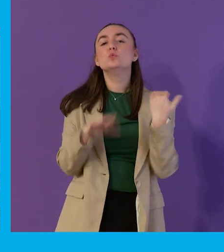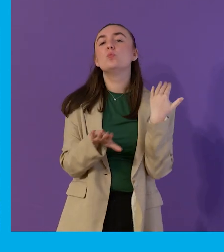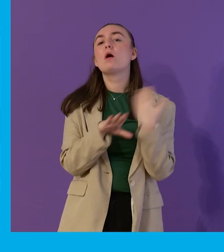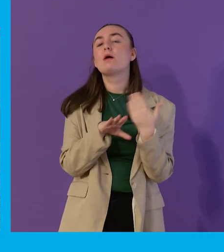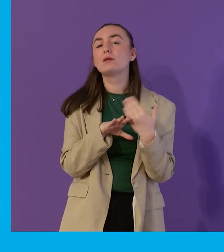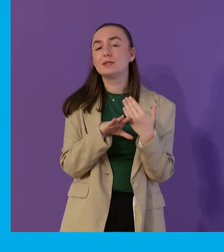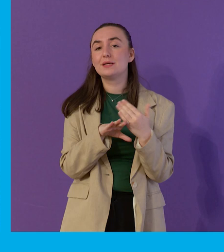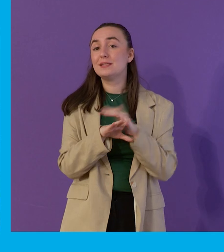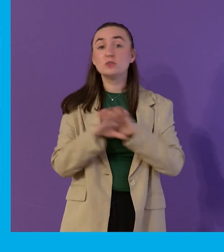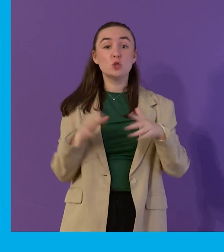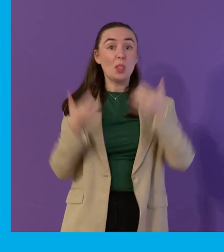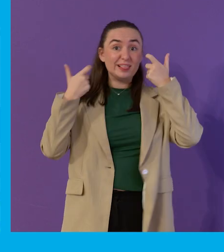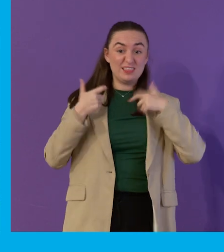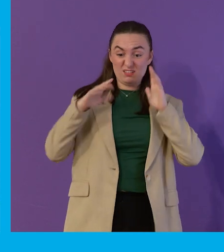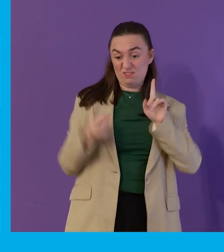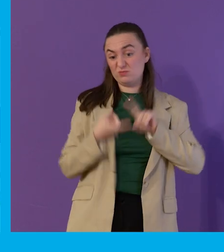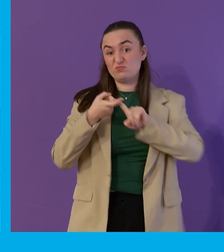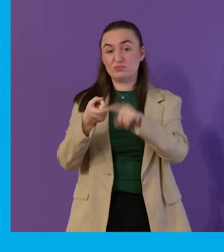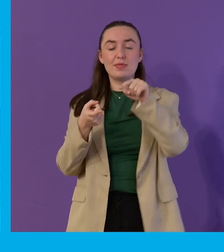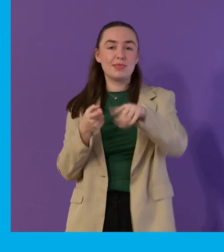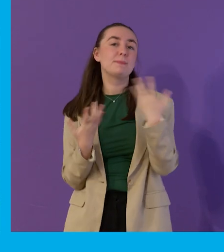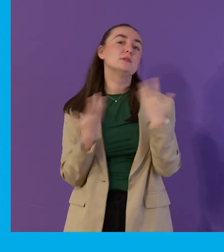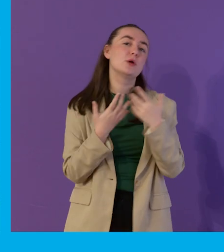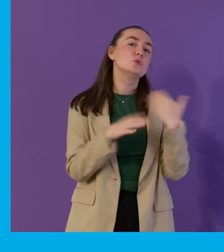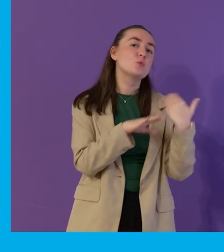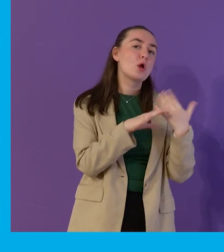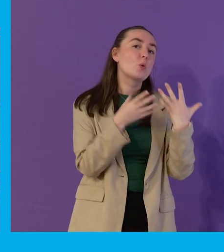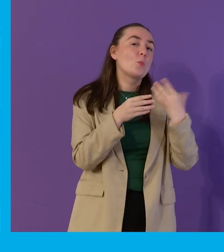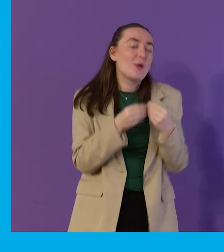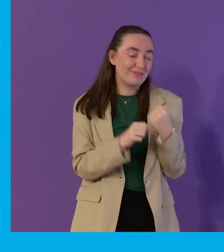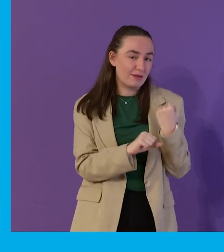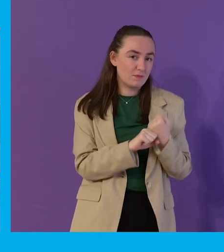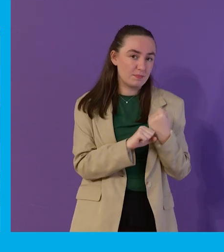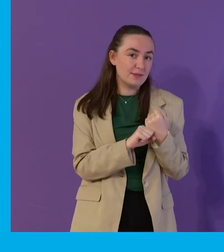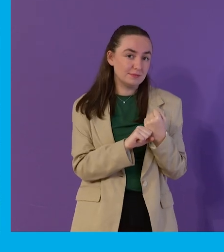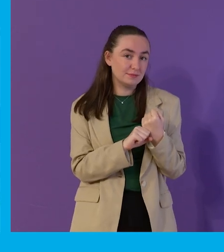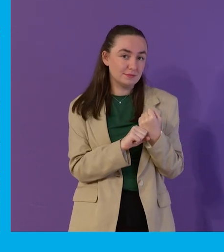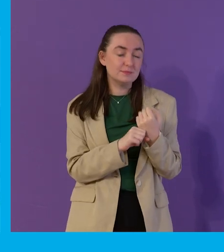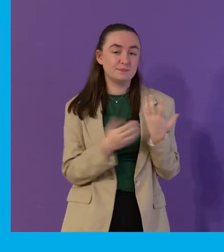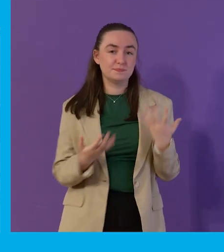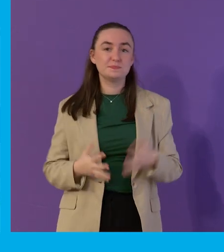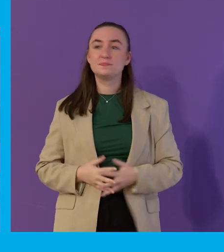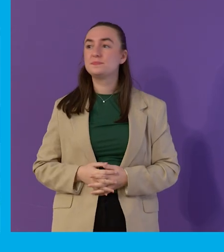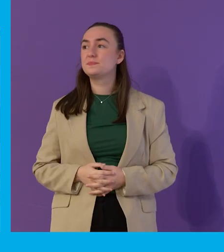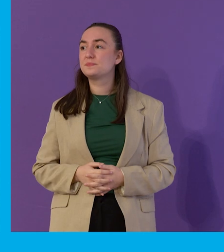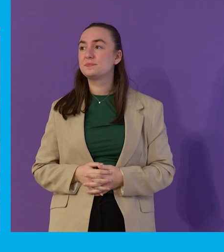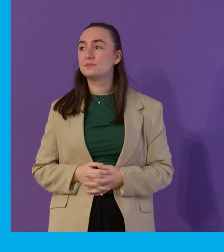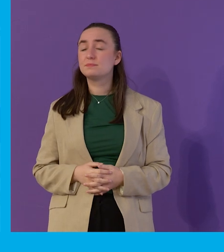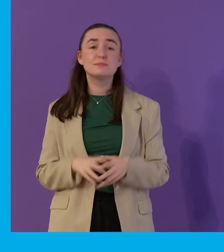agreement, discusses a better way of working between the two governments that respects the various jurisdictions, but also